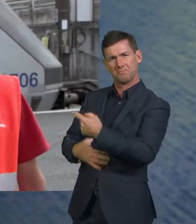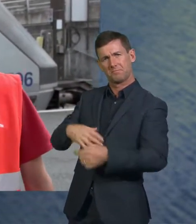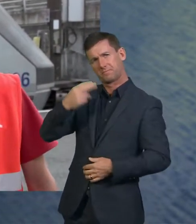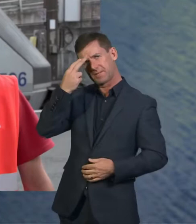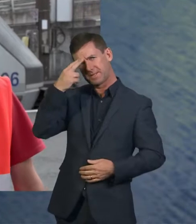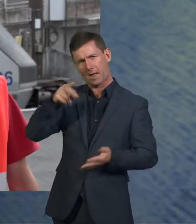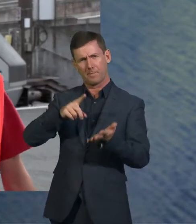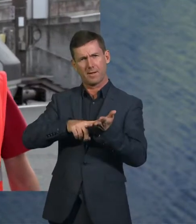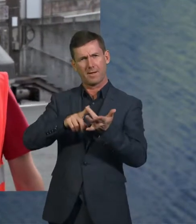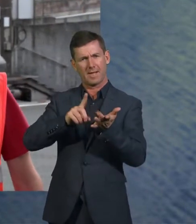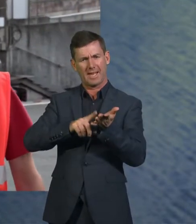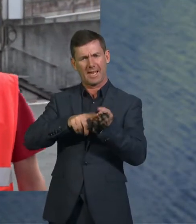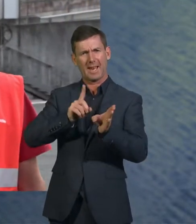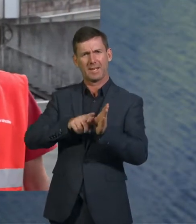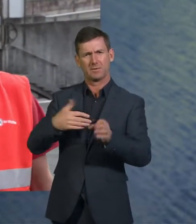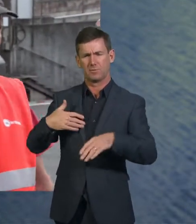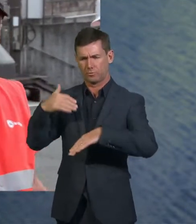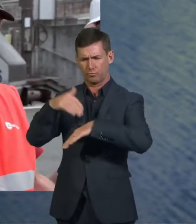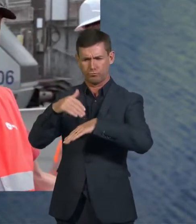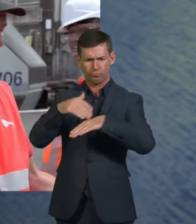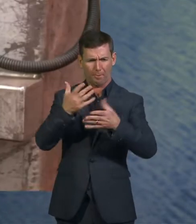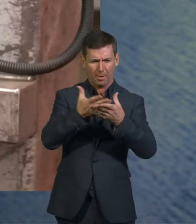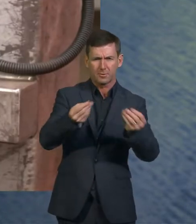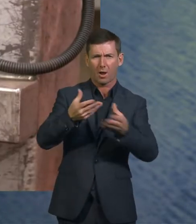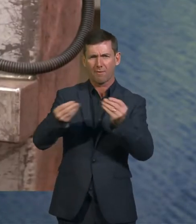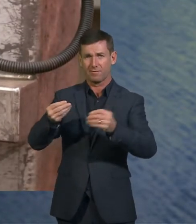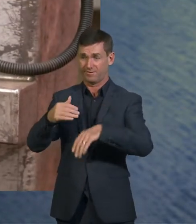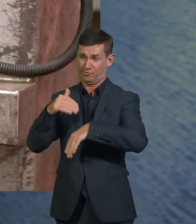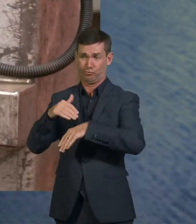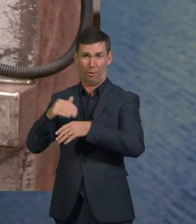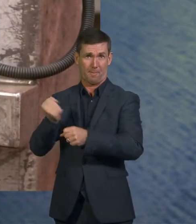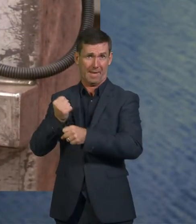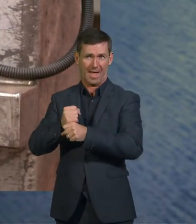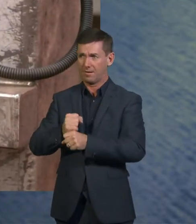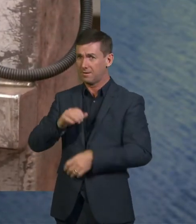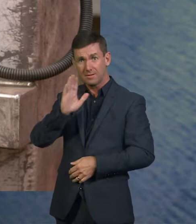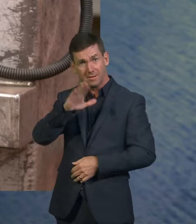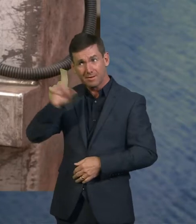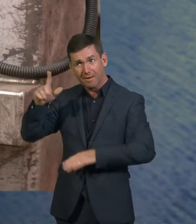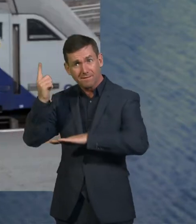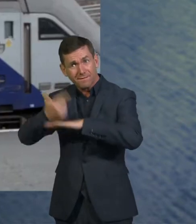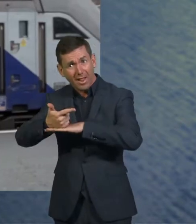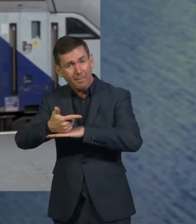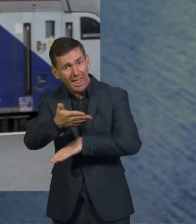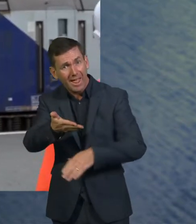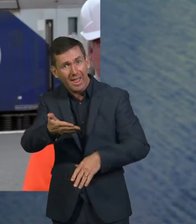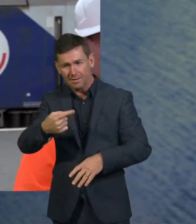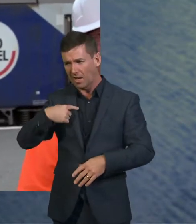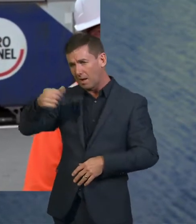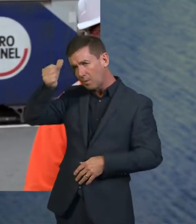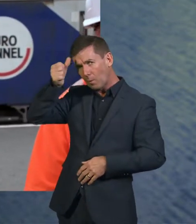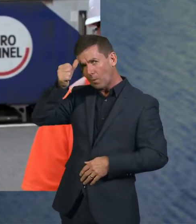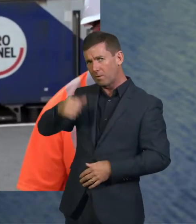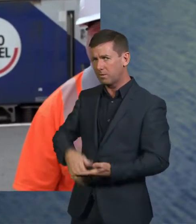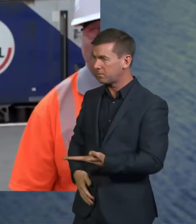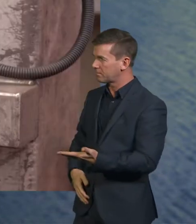Troubleshooter. Troublemaker. They're filming, Dave. I know. The lorry has bent a bolt on the side of the locomotive and loosened the brake